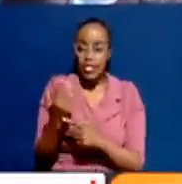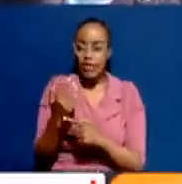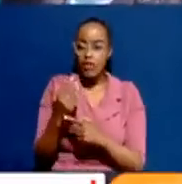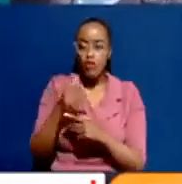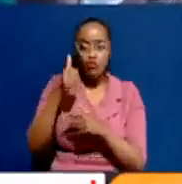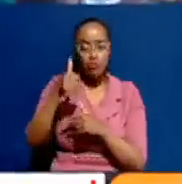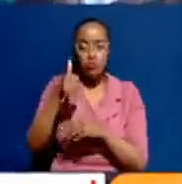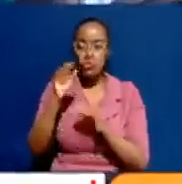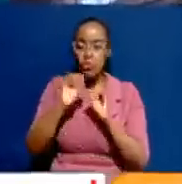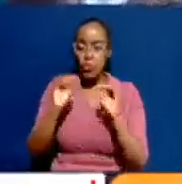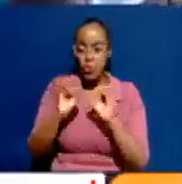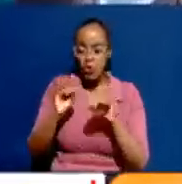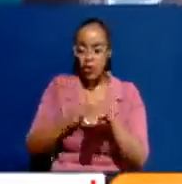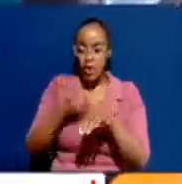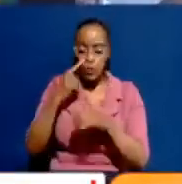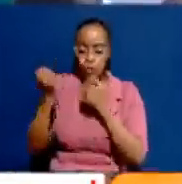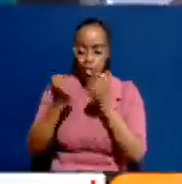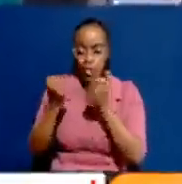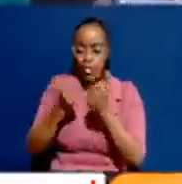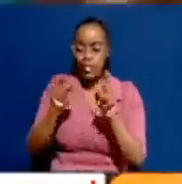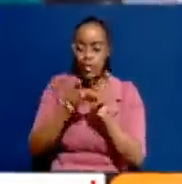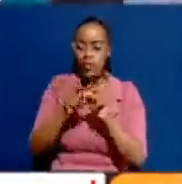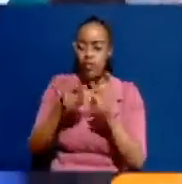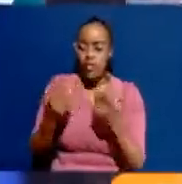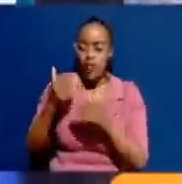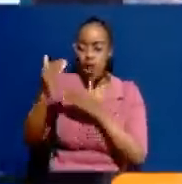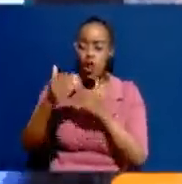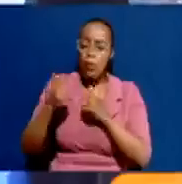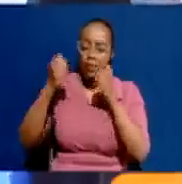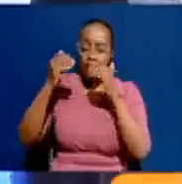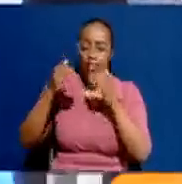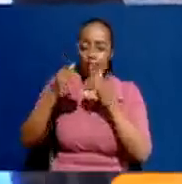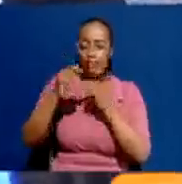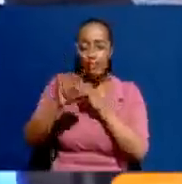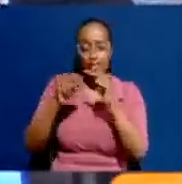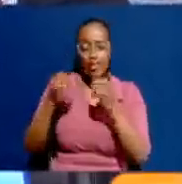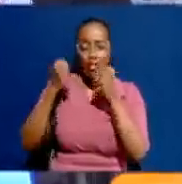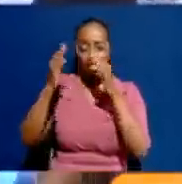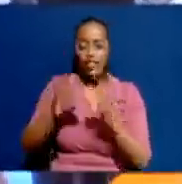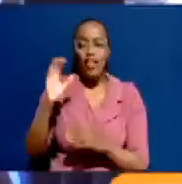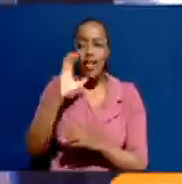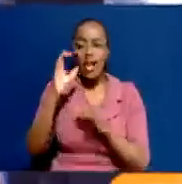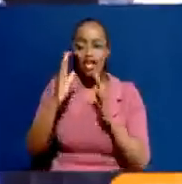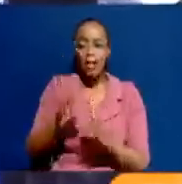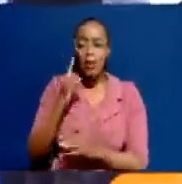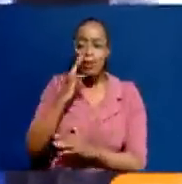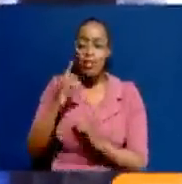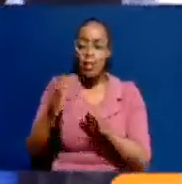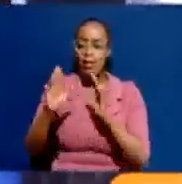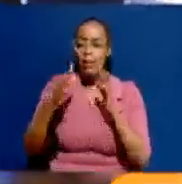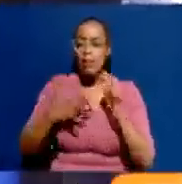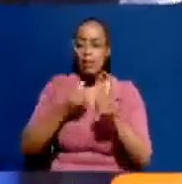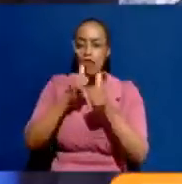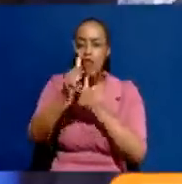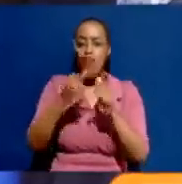si mzuri. Hata gari ukiangalia hapo, gari wameumeza karibu driver auawe. Gari ya customer. Na hii ni barabara watu wanapita,